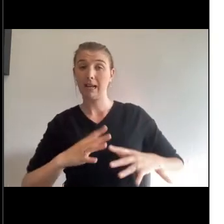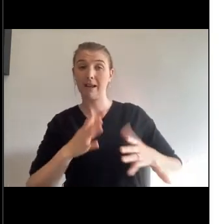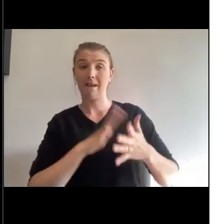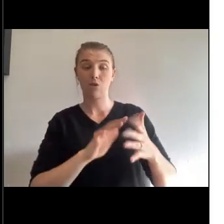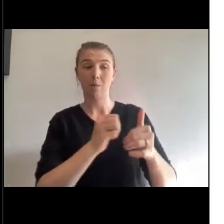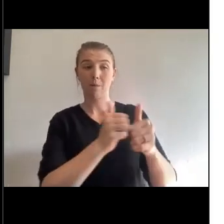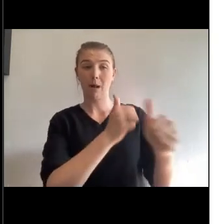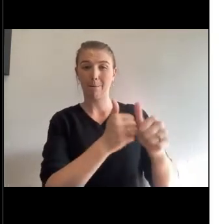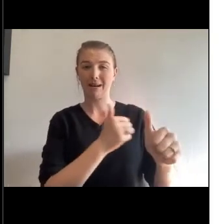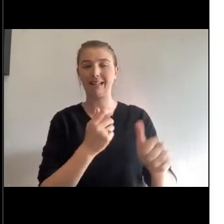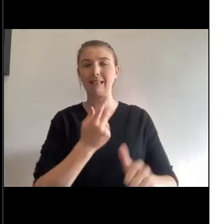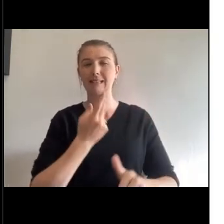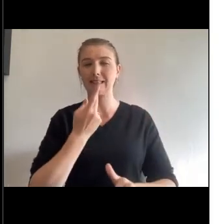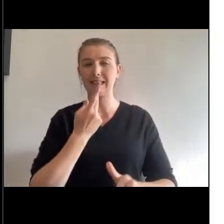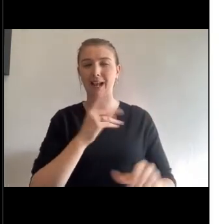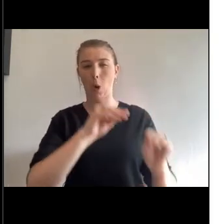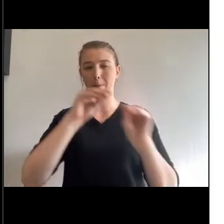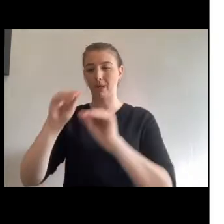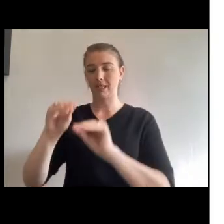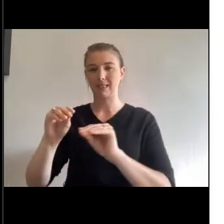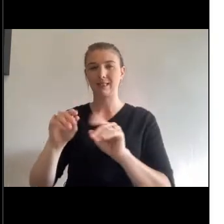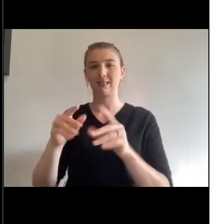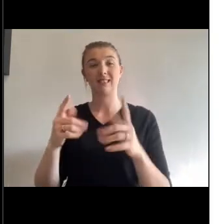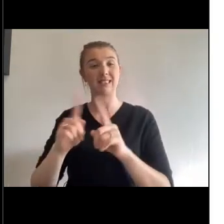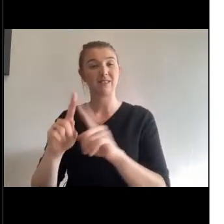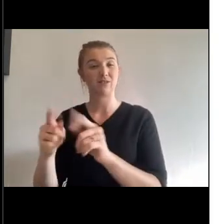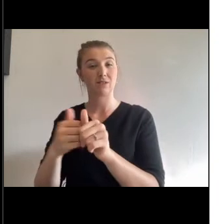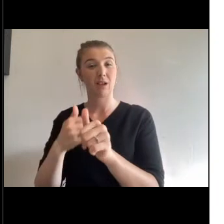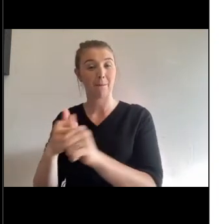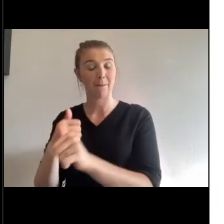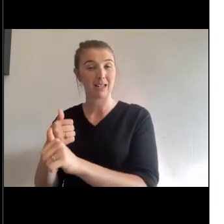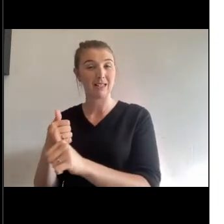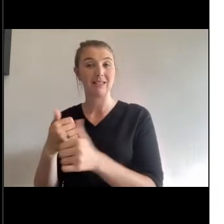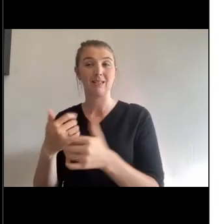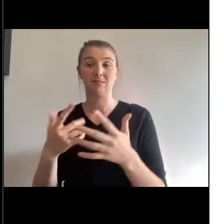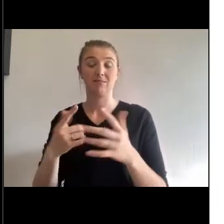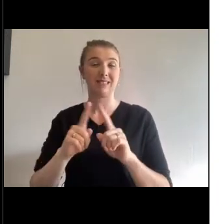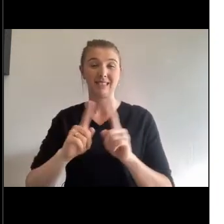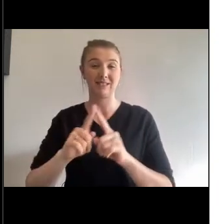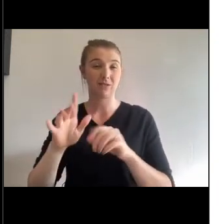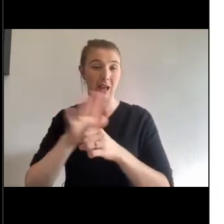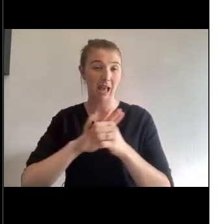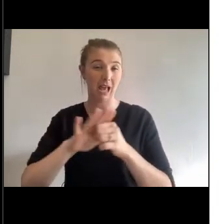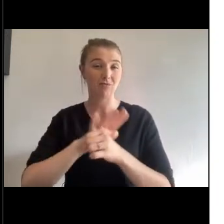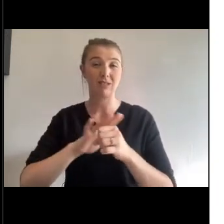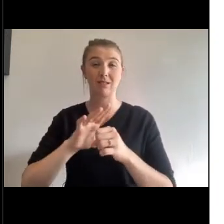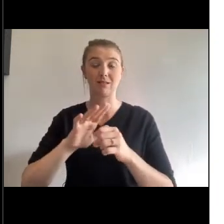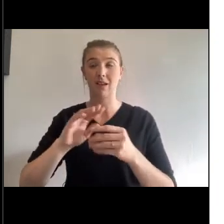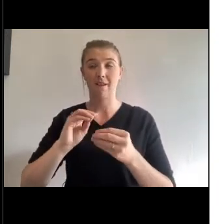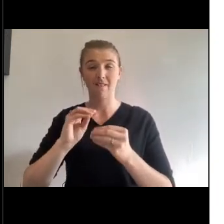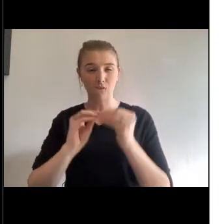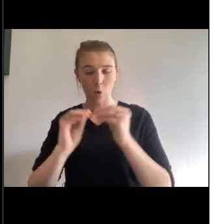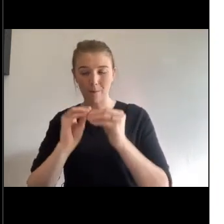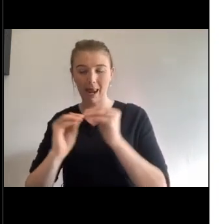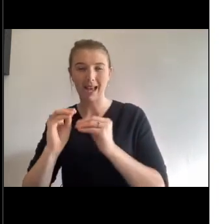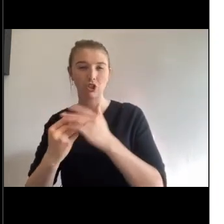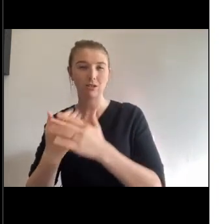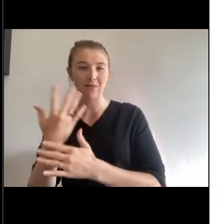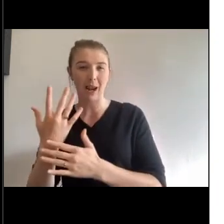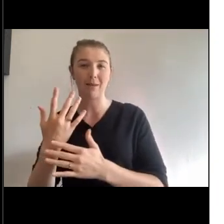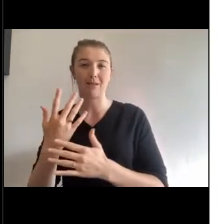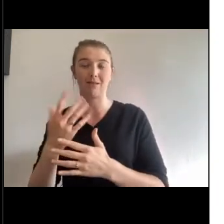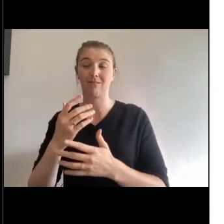fields like pilot plant, like discovery, like isotope chemistry, like formulation development. And that opened